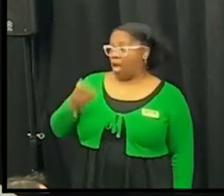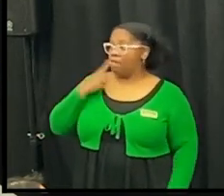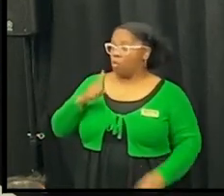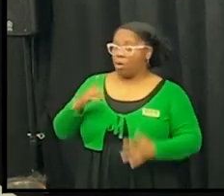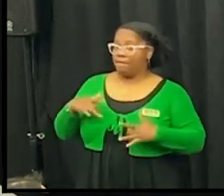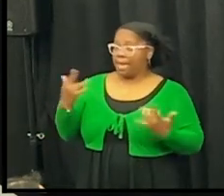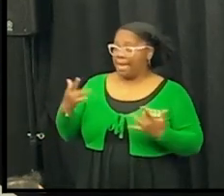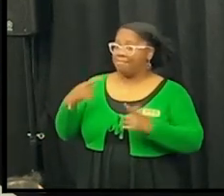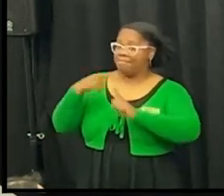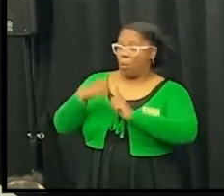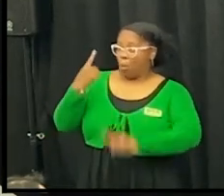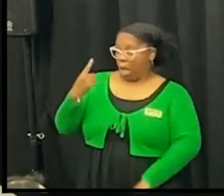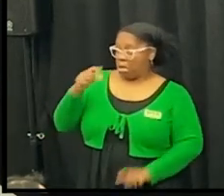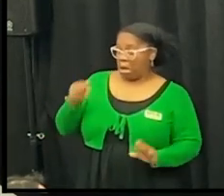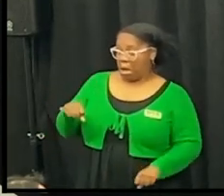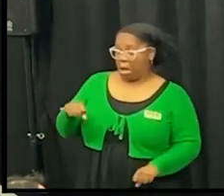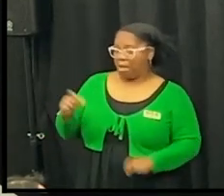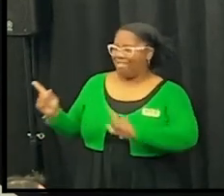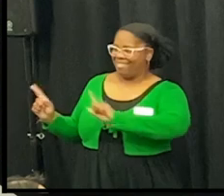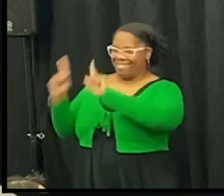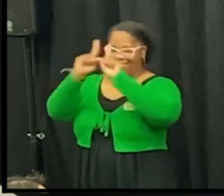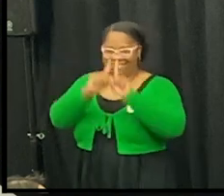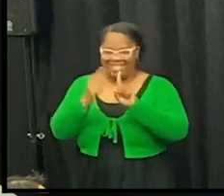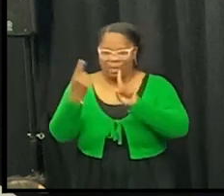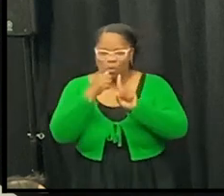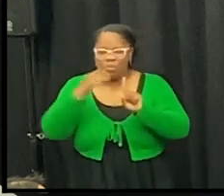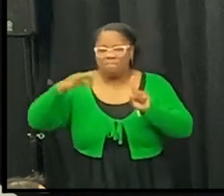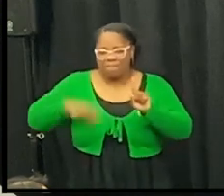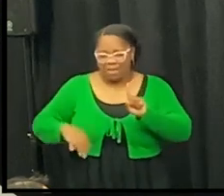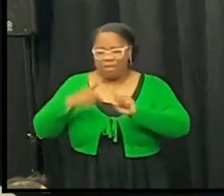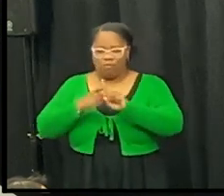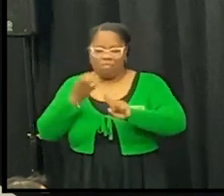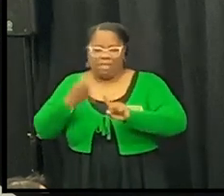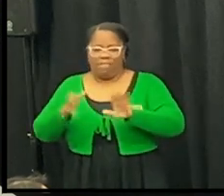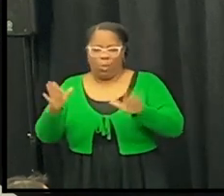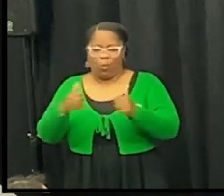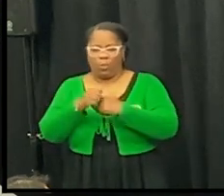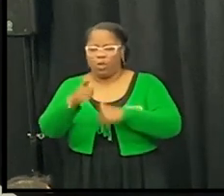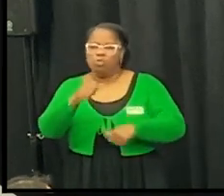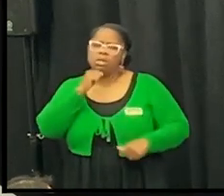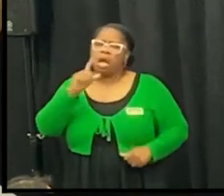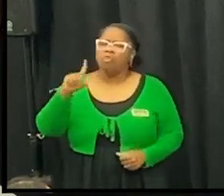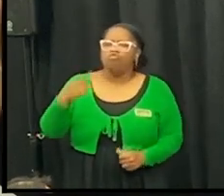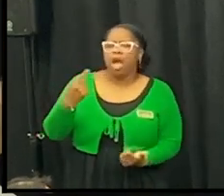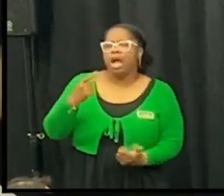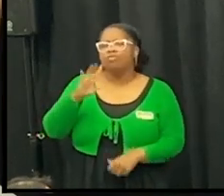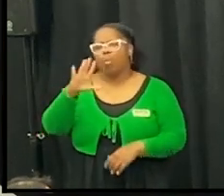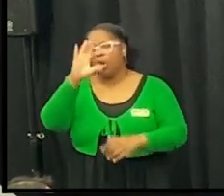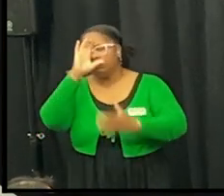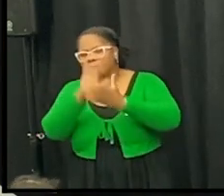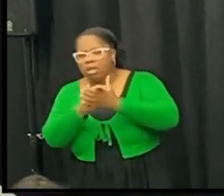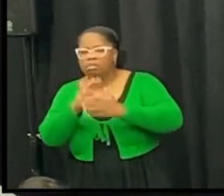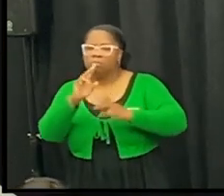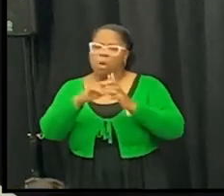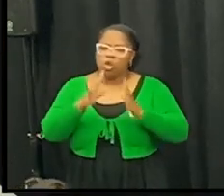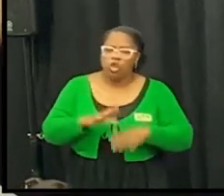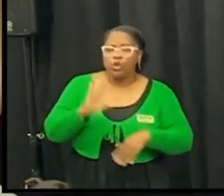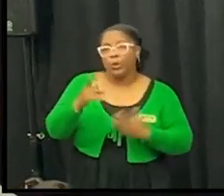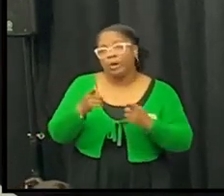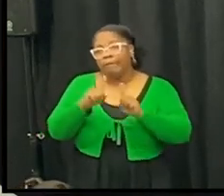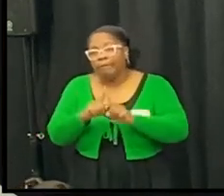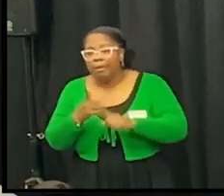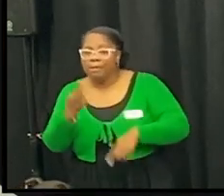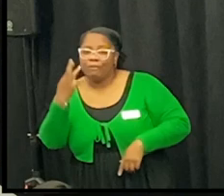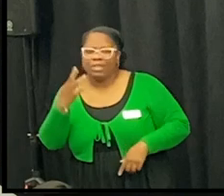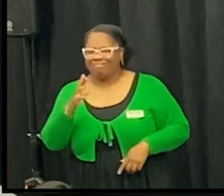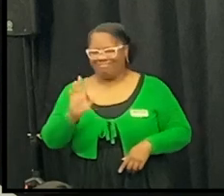to bring a plus one, bring someone who would benefit from being in the room with you. Mm-hmm. Not just your spouse or your partner or your person or your best friend,